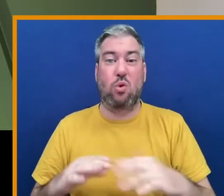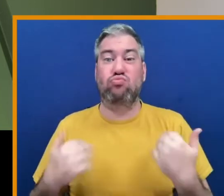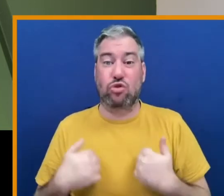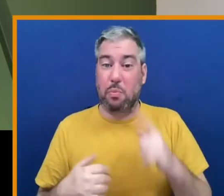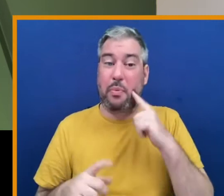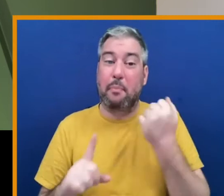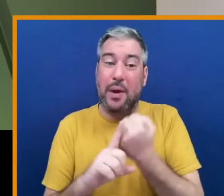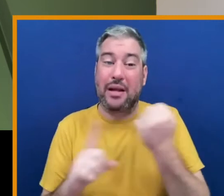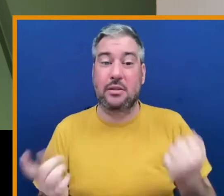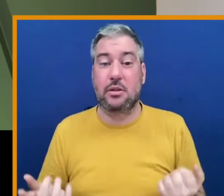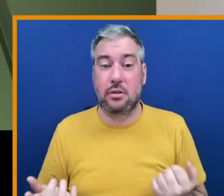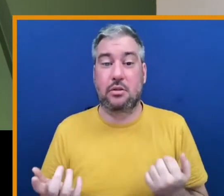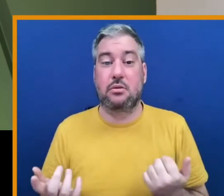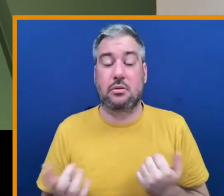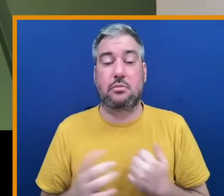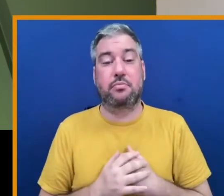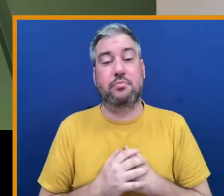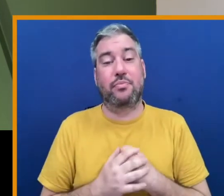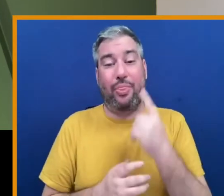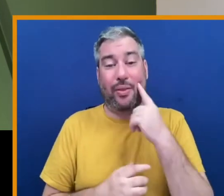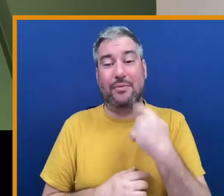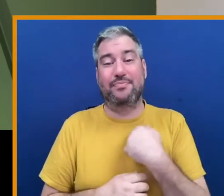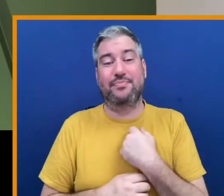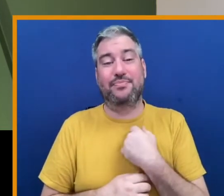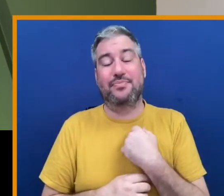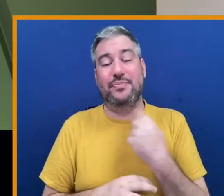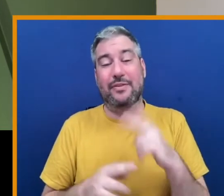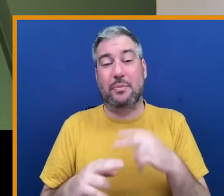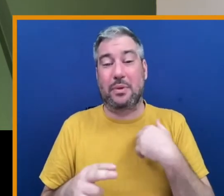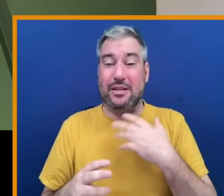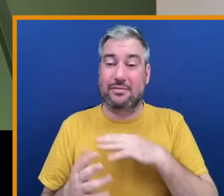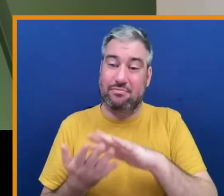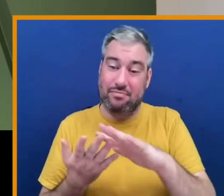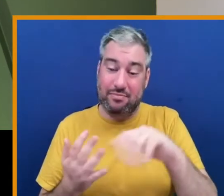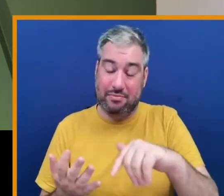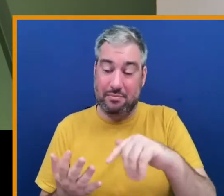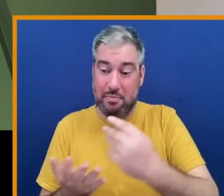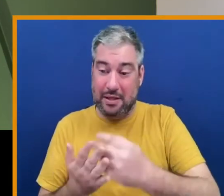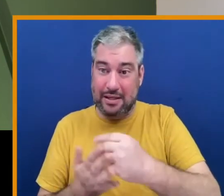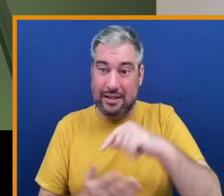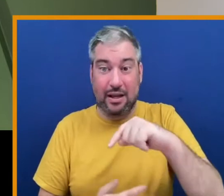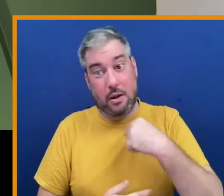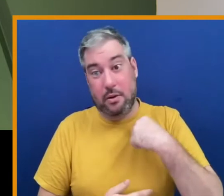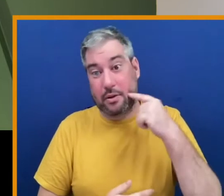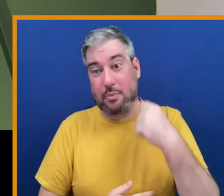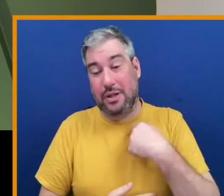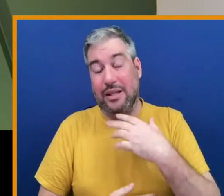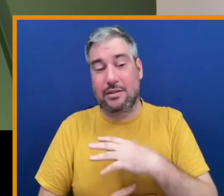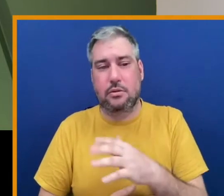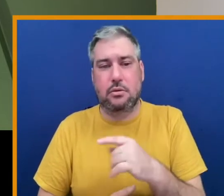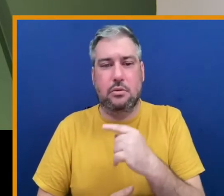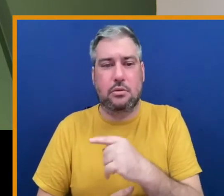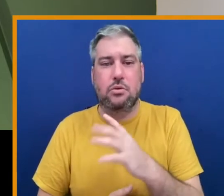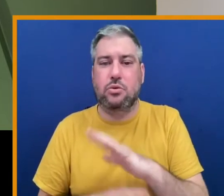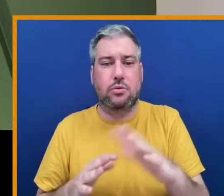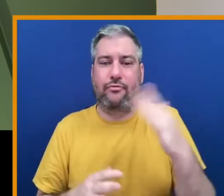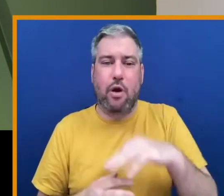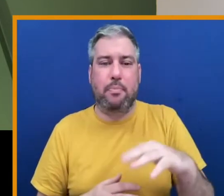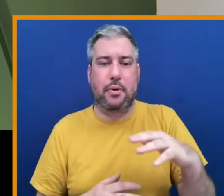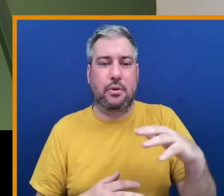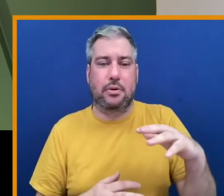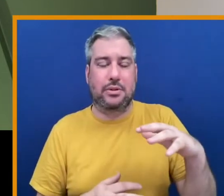do, it should not come from self-taxing the lowest earners in our society. It should come from taxing those who've seen record profits. And I'm